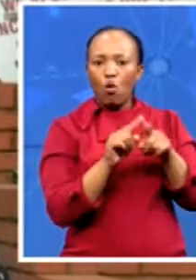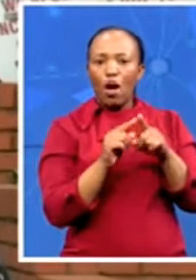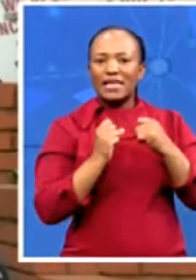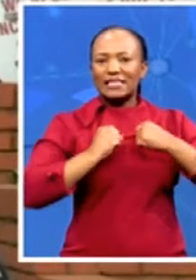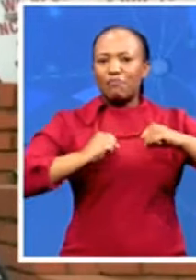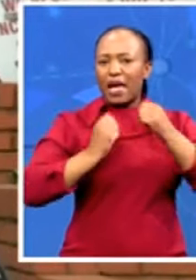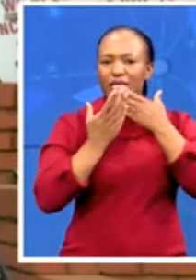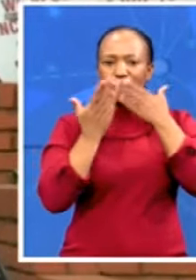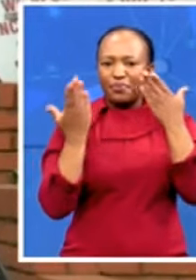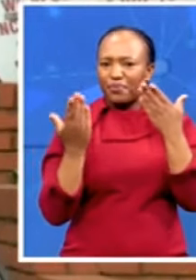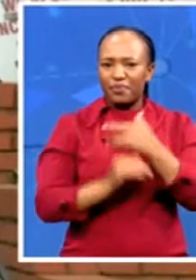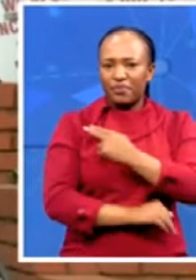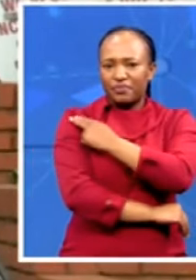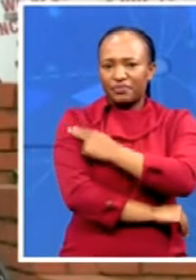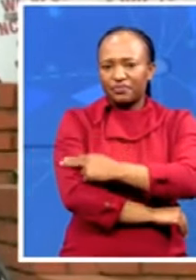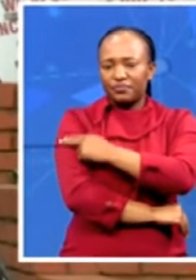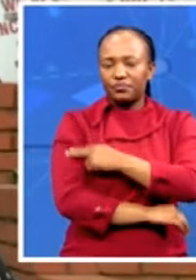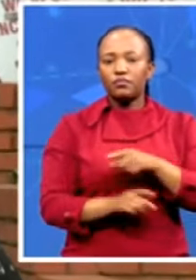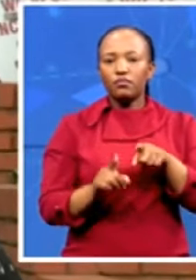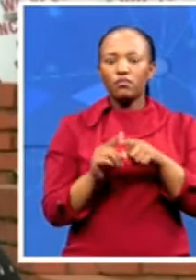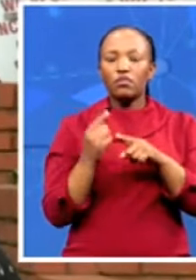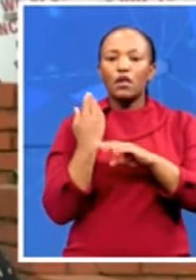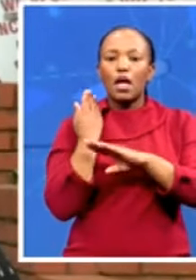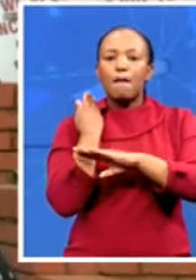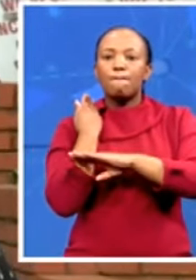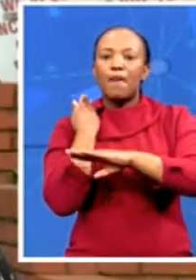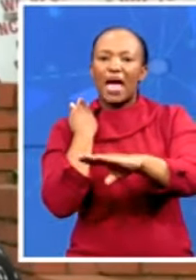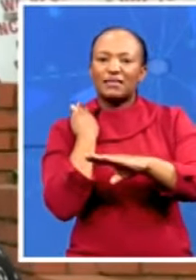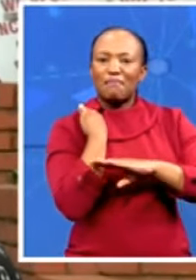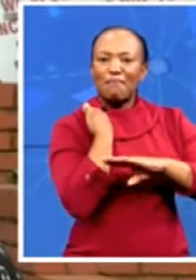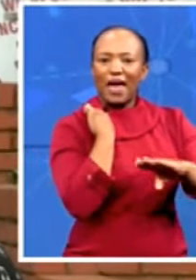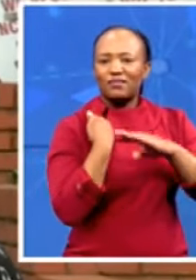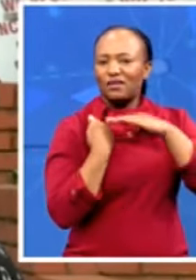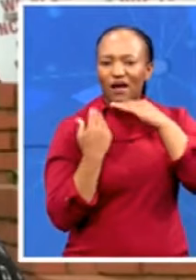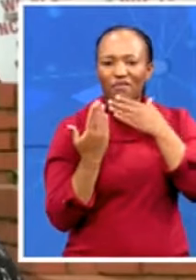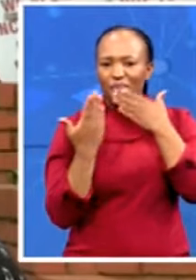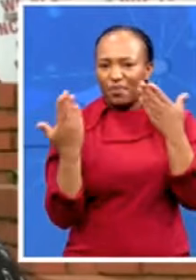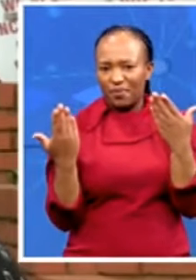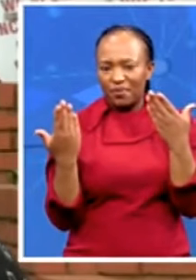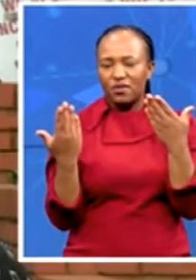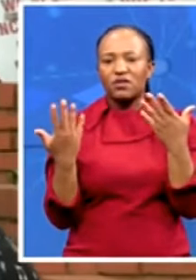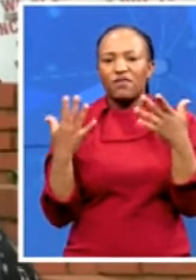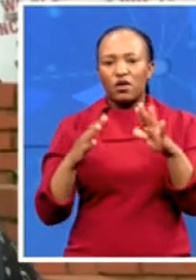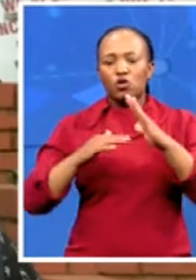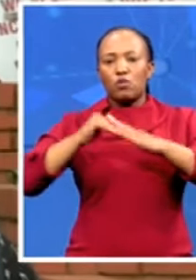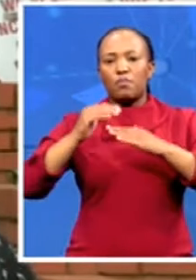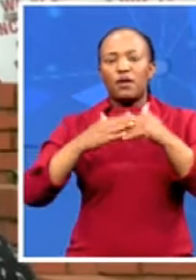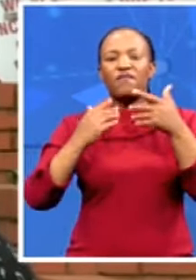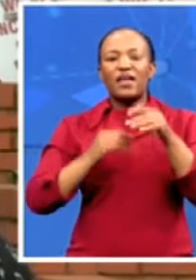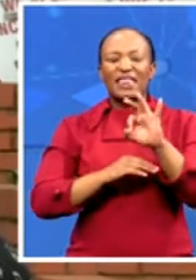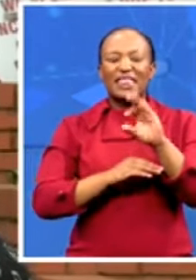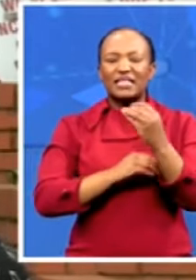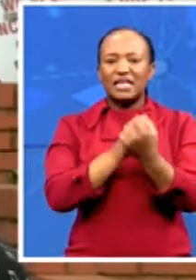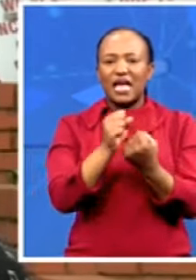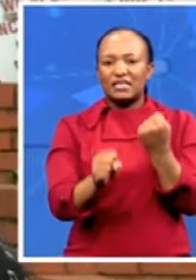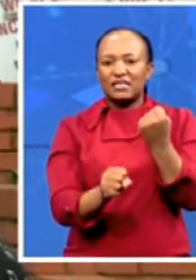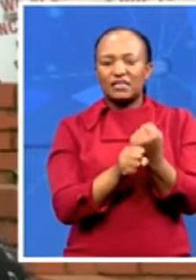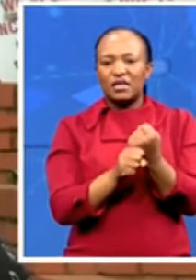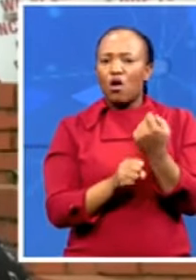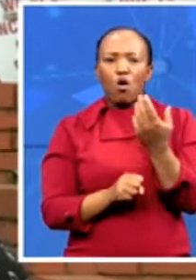enough beds. The hospital is big and it was built almost 30 years ago, and there's 40 years ago rather. But the hospital is still